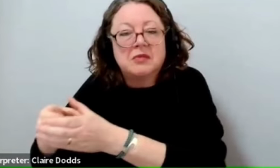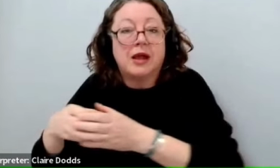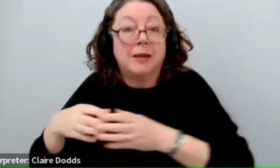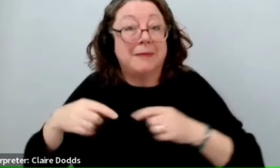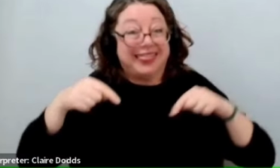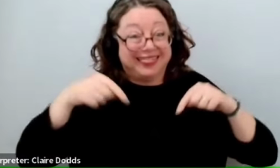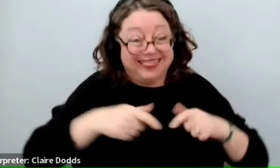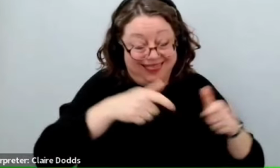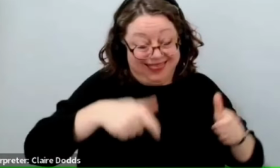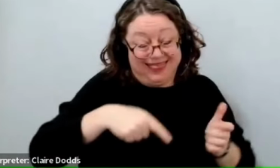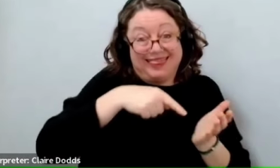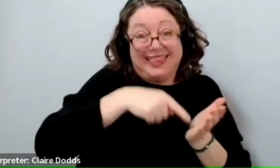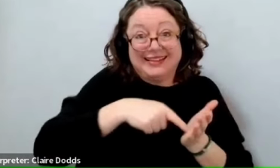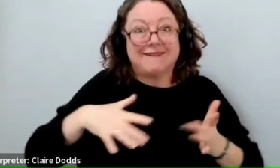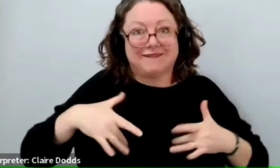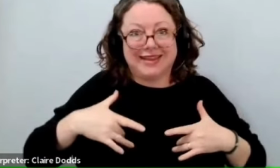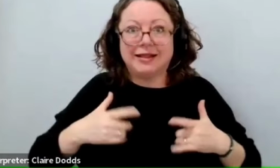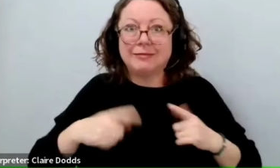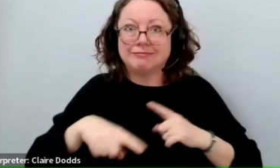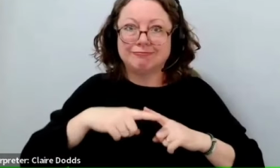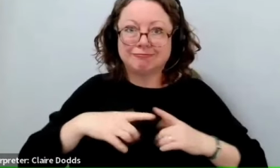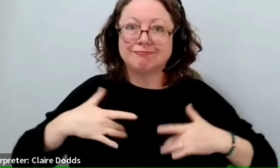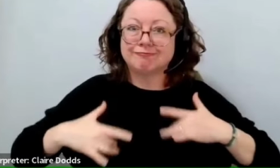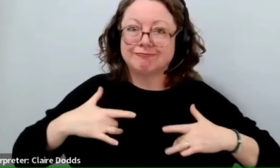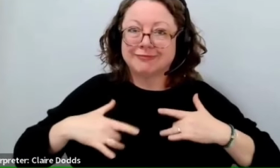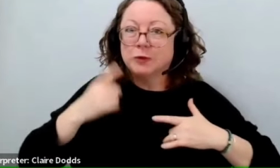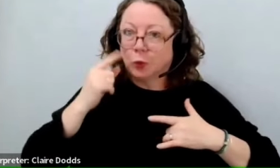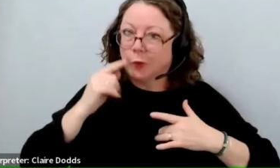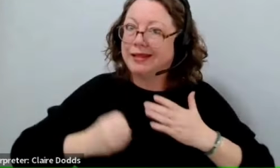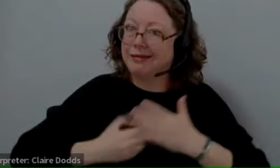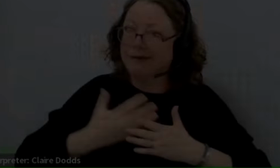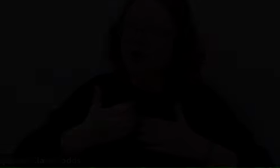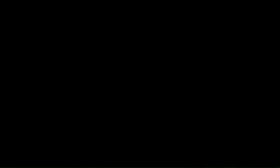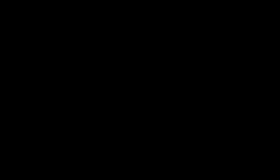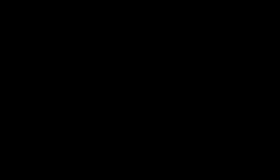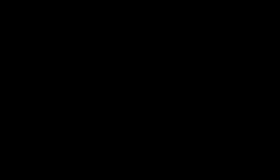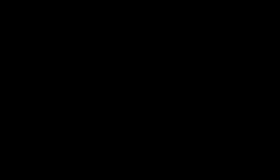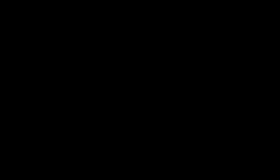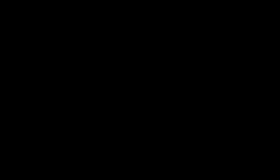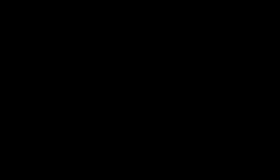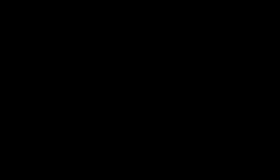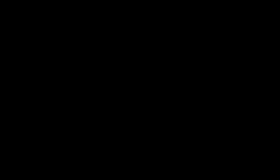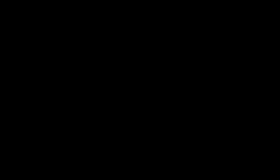to get that support network back again. And I know certainly I'd really personally value that as well.